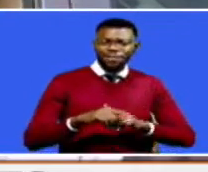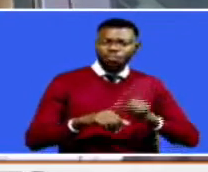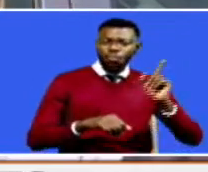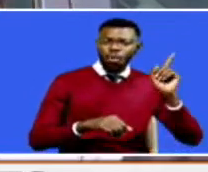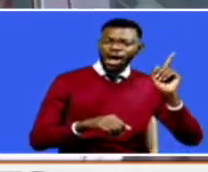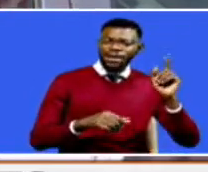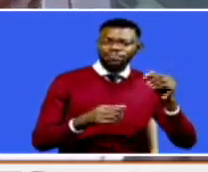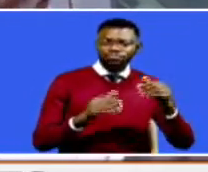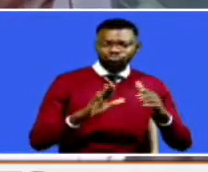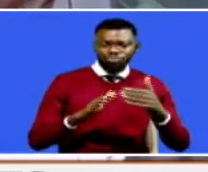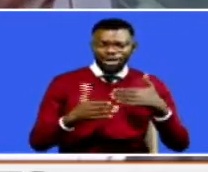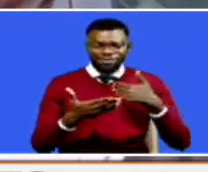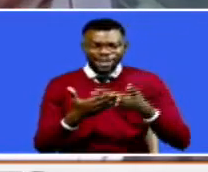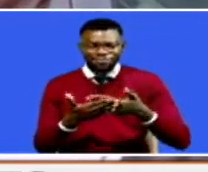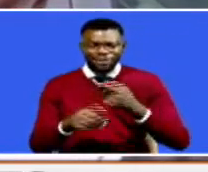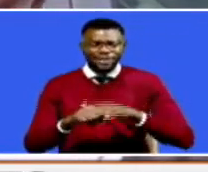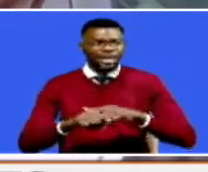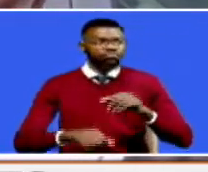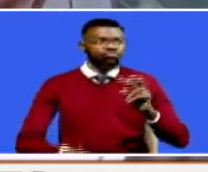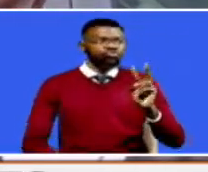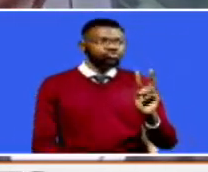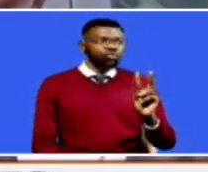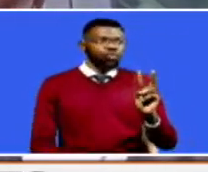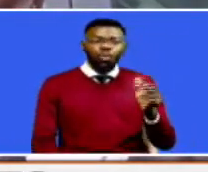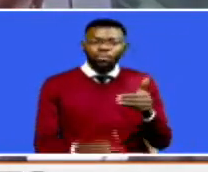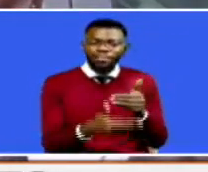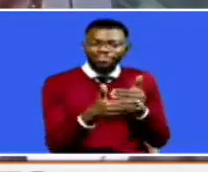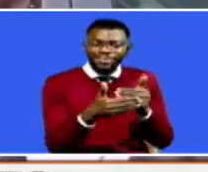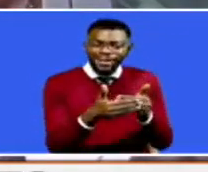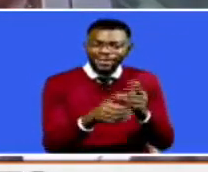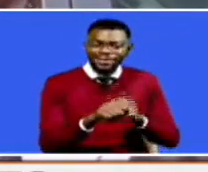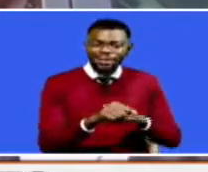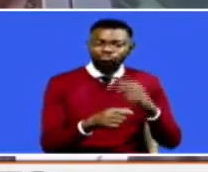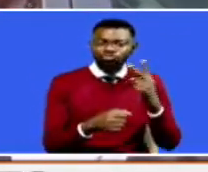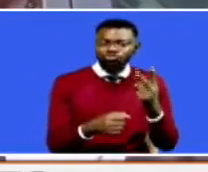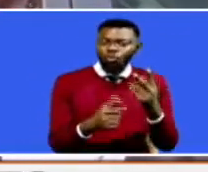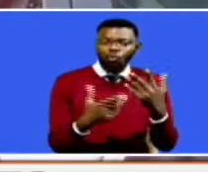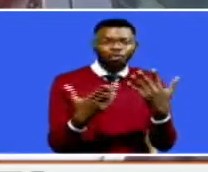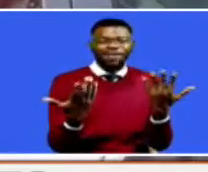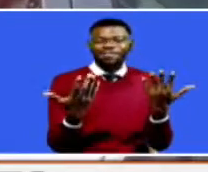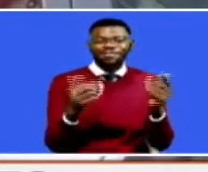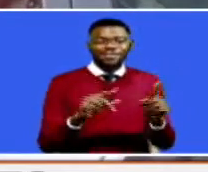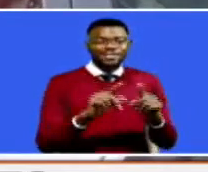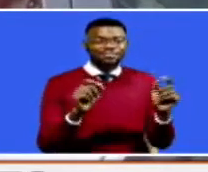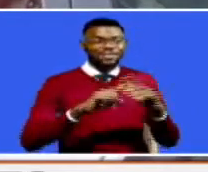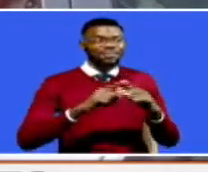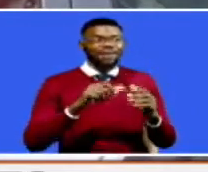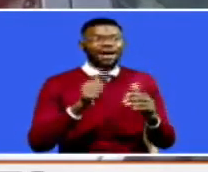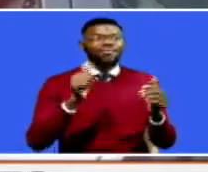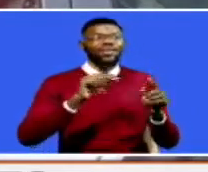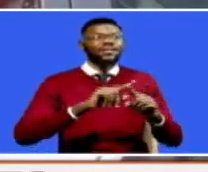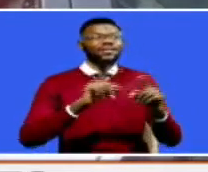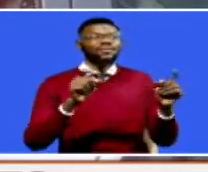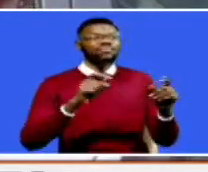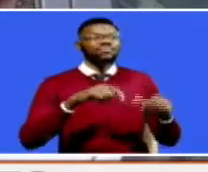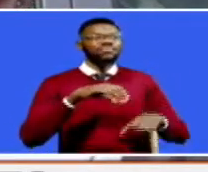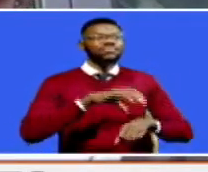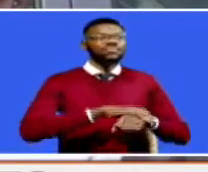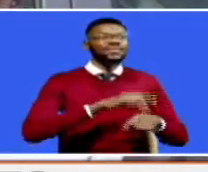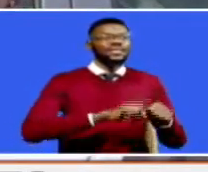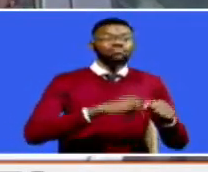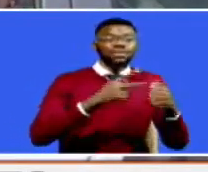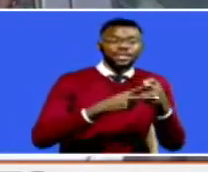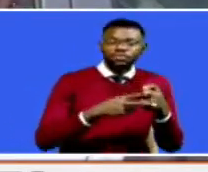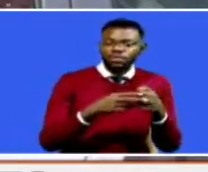school 1:45, the exam is starting at 2 o'clock. The other one you pick at 7, you arrive in school